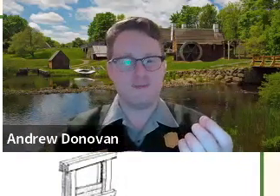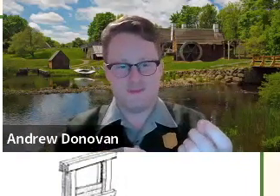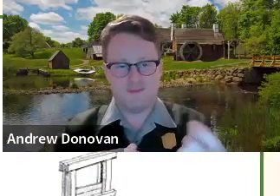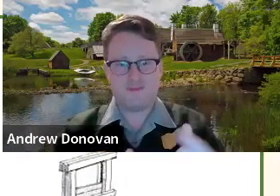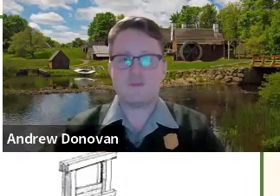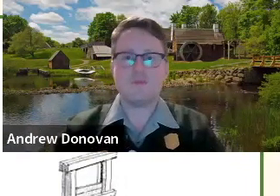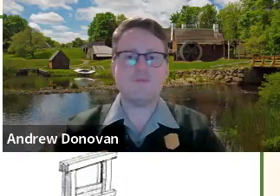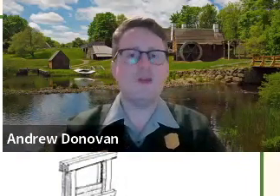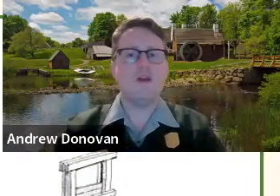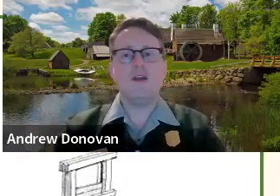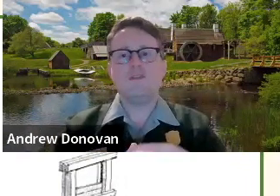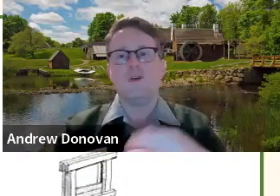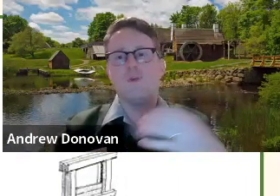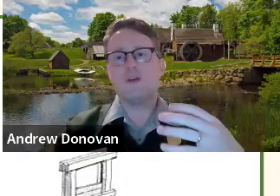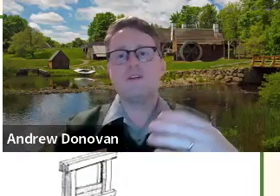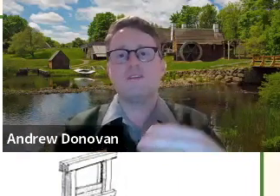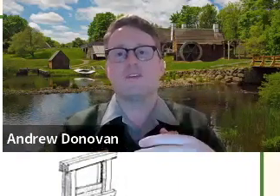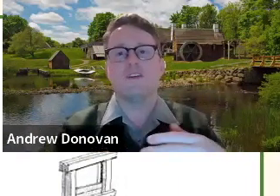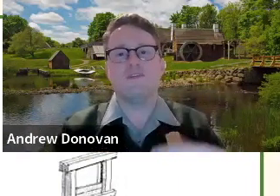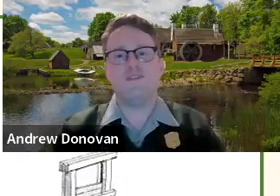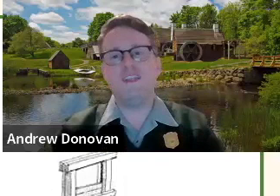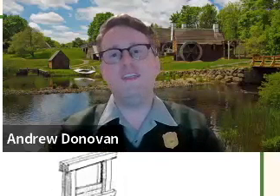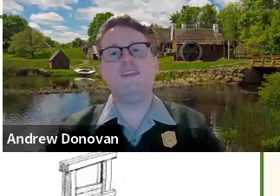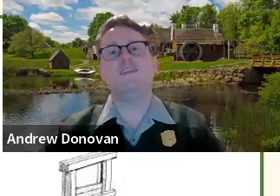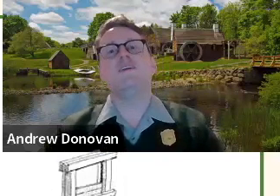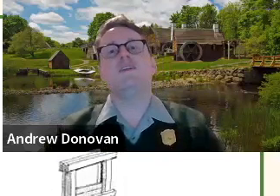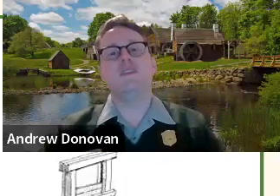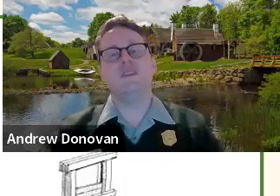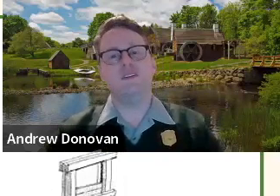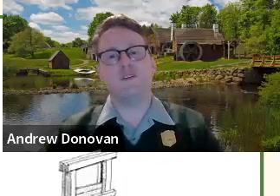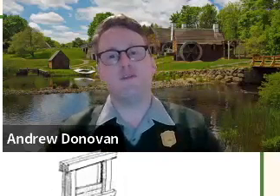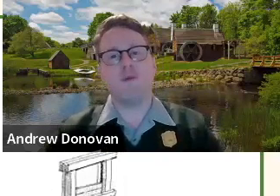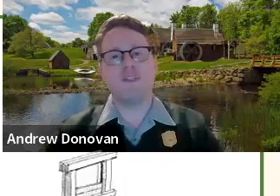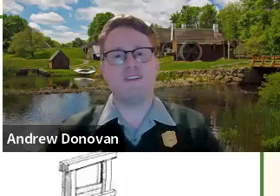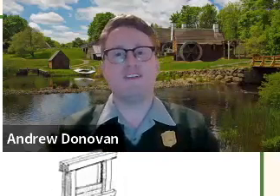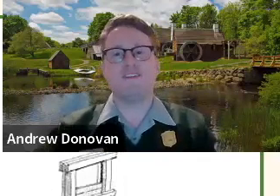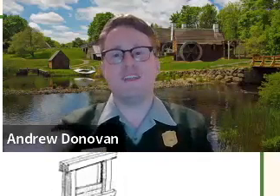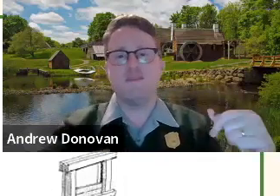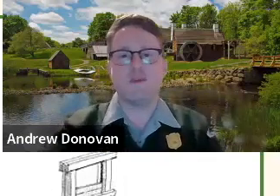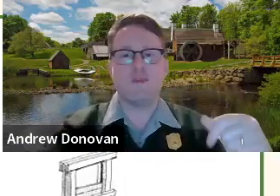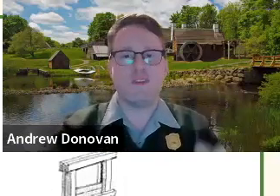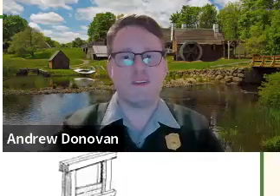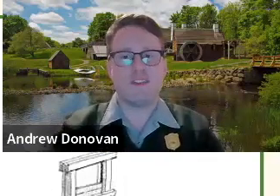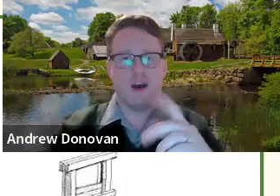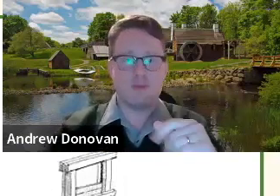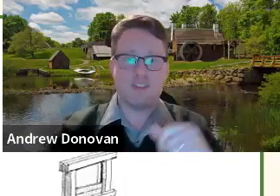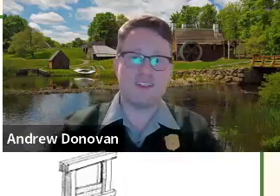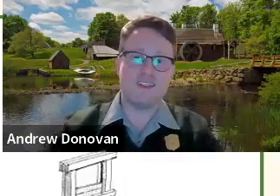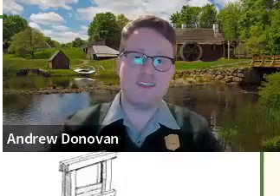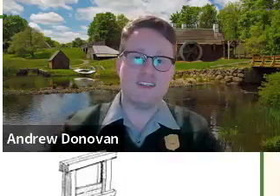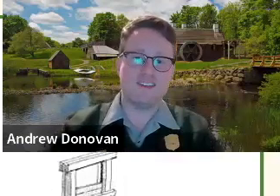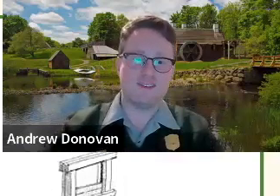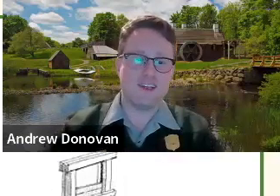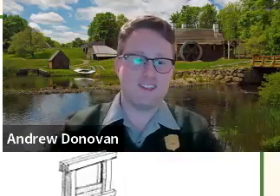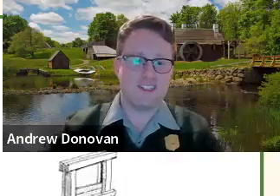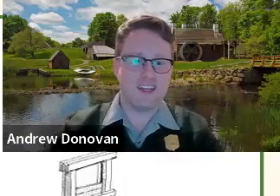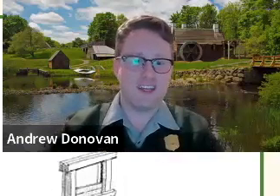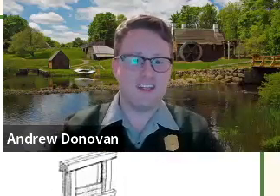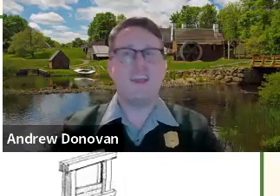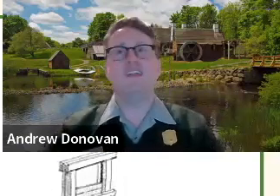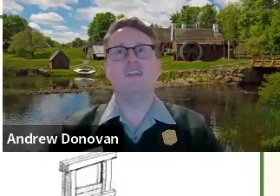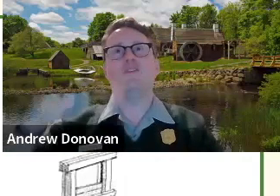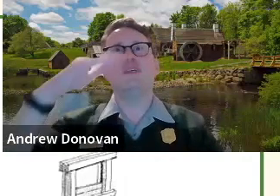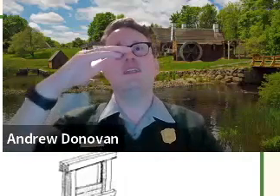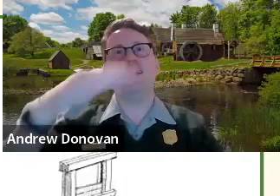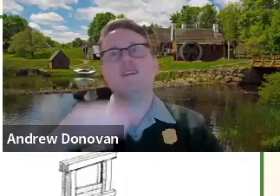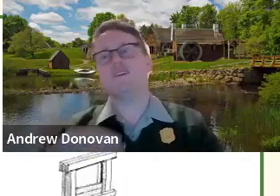minerals in it. So workers are going to feed these different raw materials in from the very top, just like in the